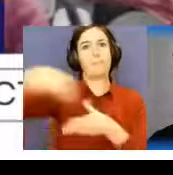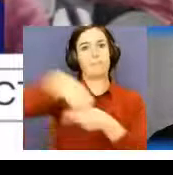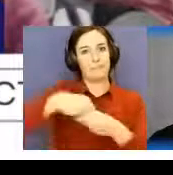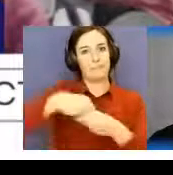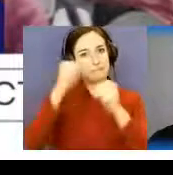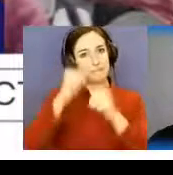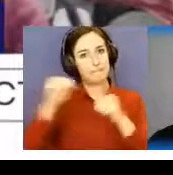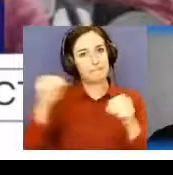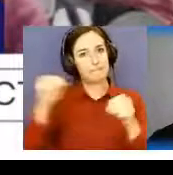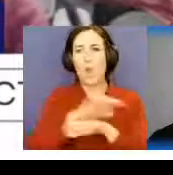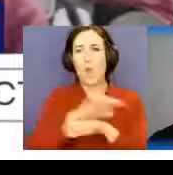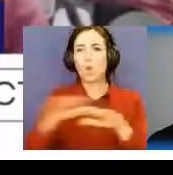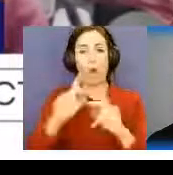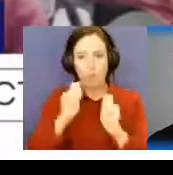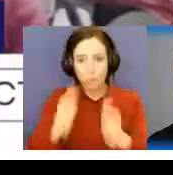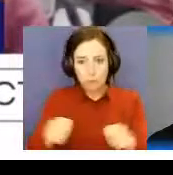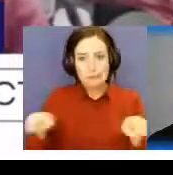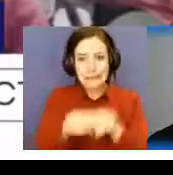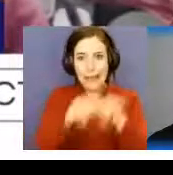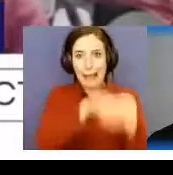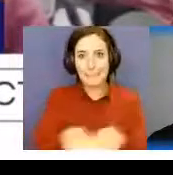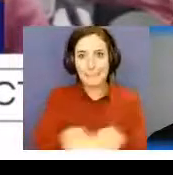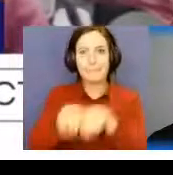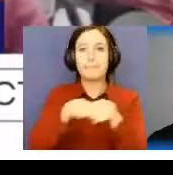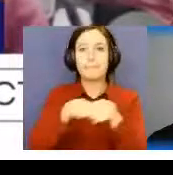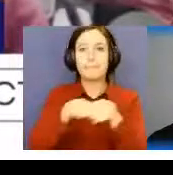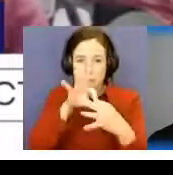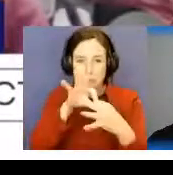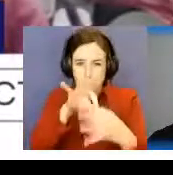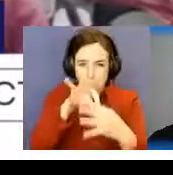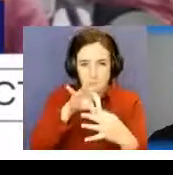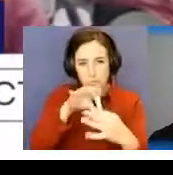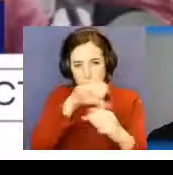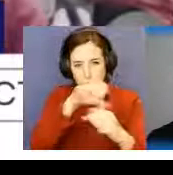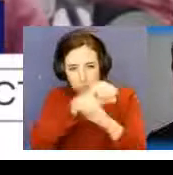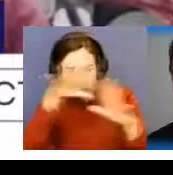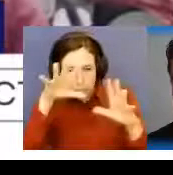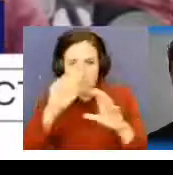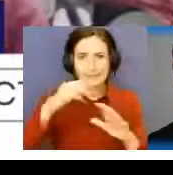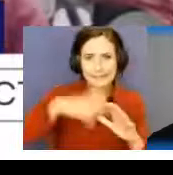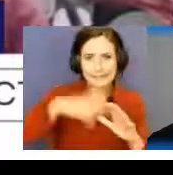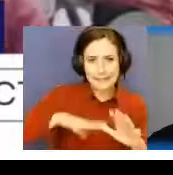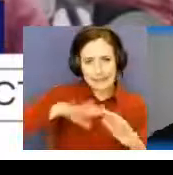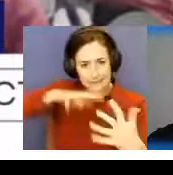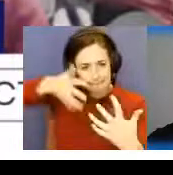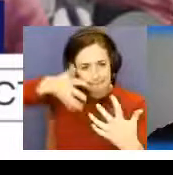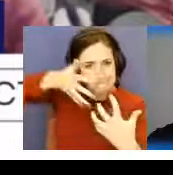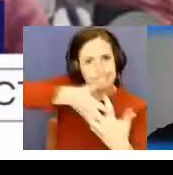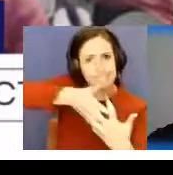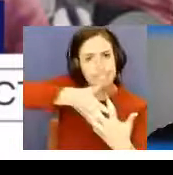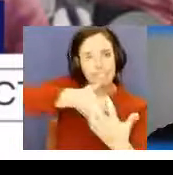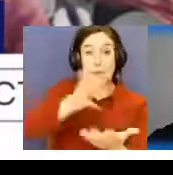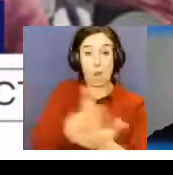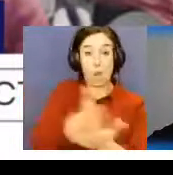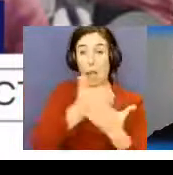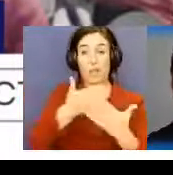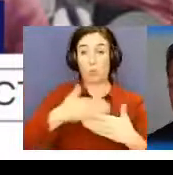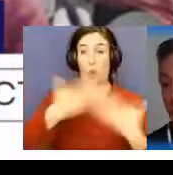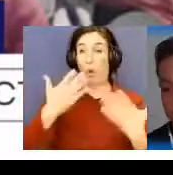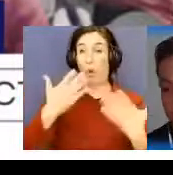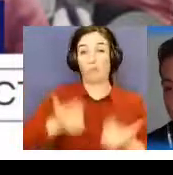them to understand their needs holistically and support them to find what's right for them and to have a great experience of that, whether that be walking around the